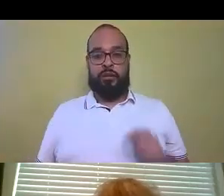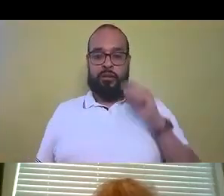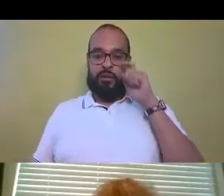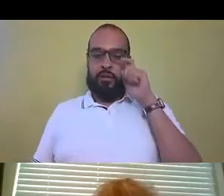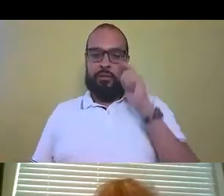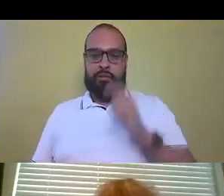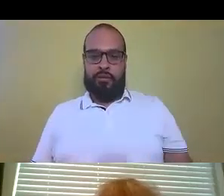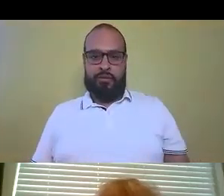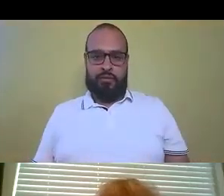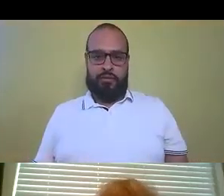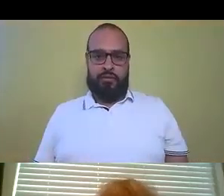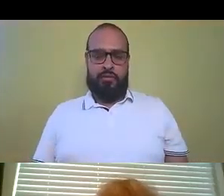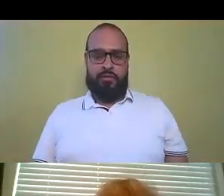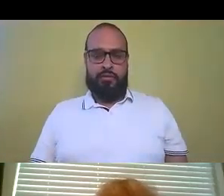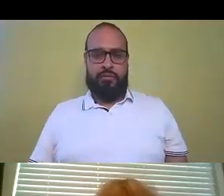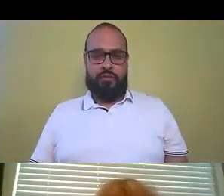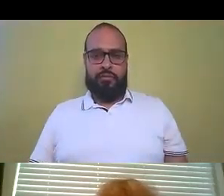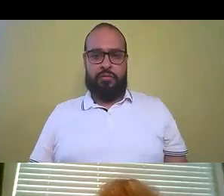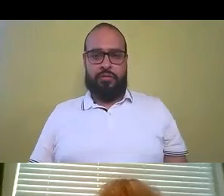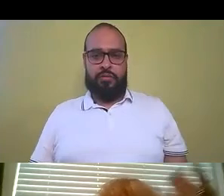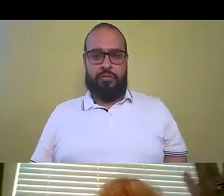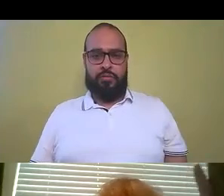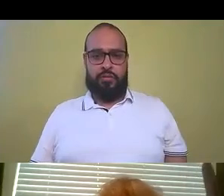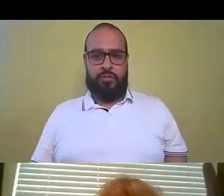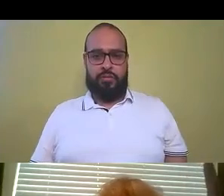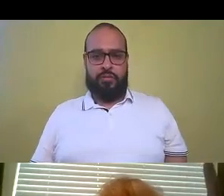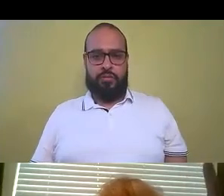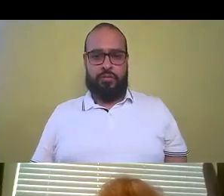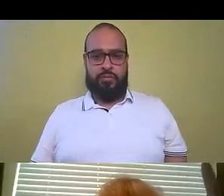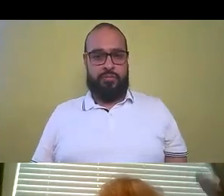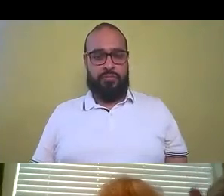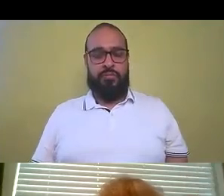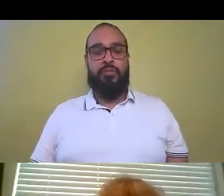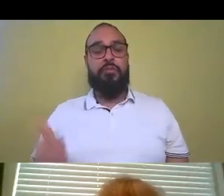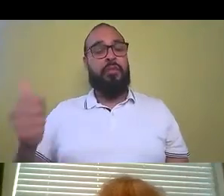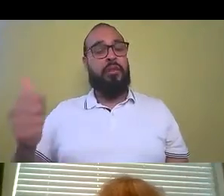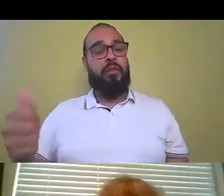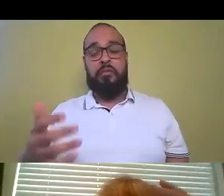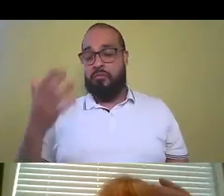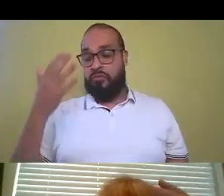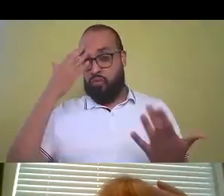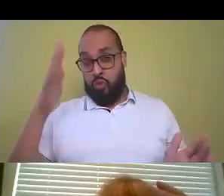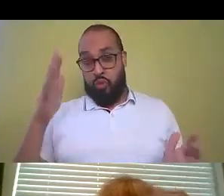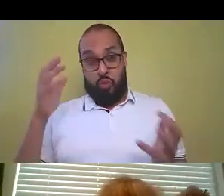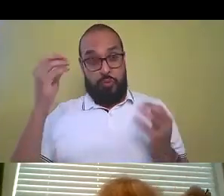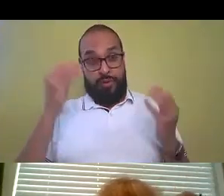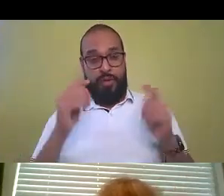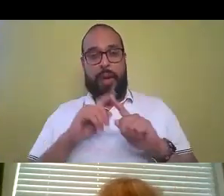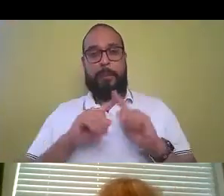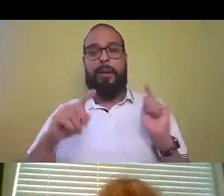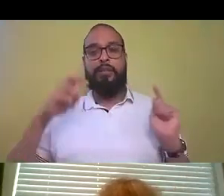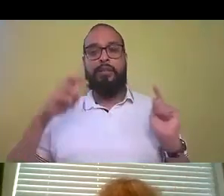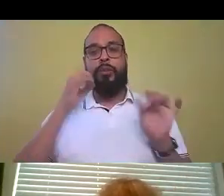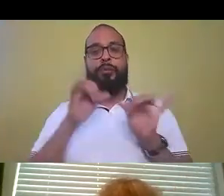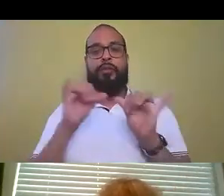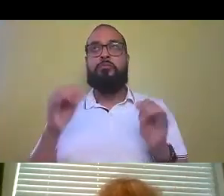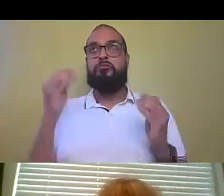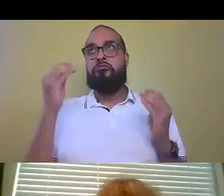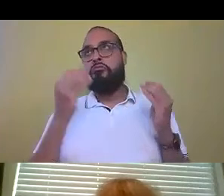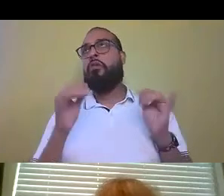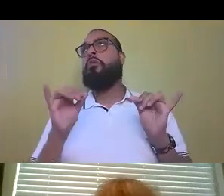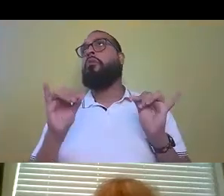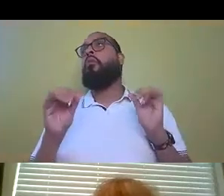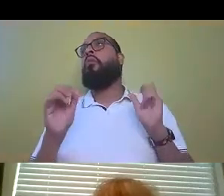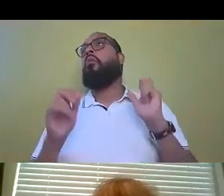child is really not understanding that they're thinking this, but the nervous system is thinking, what is the demand going to